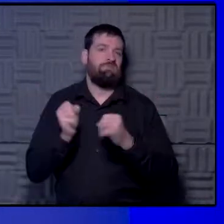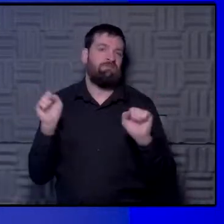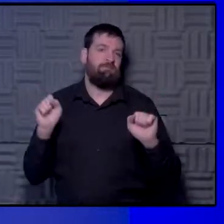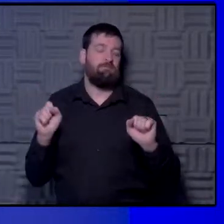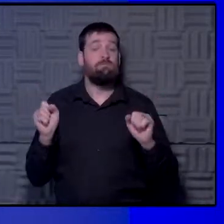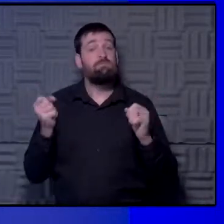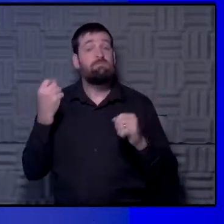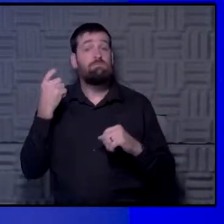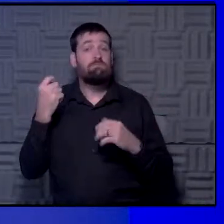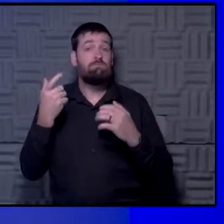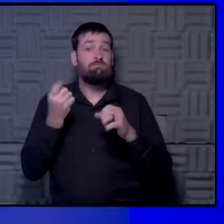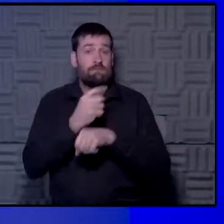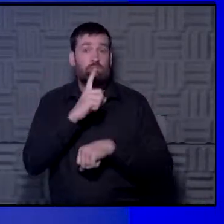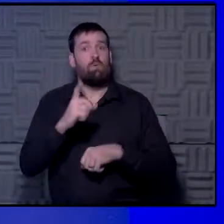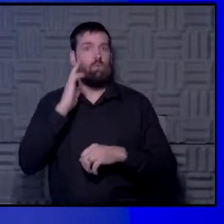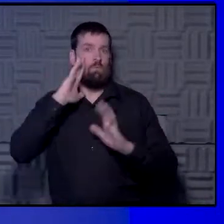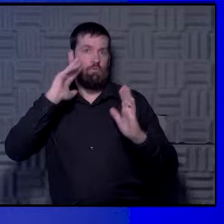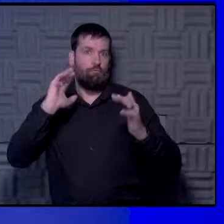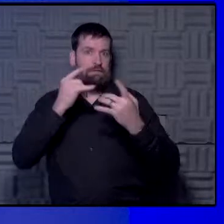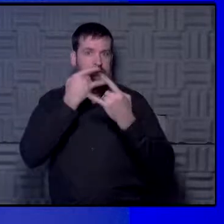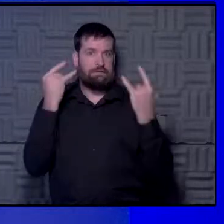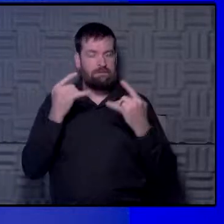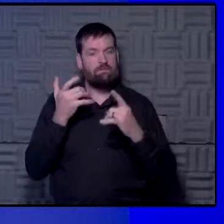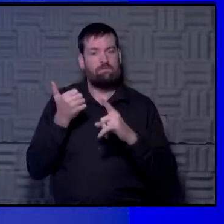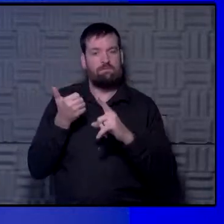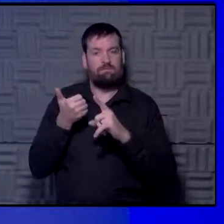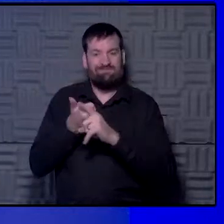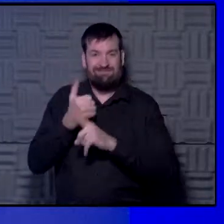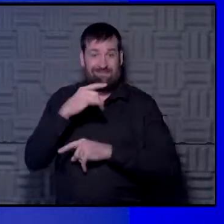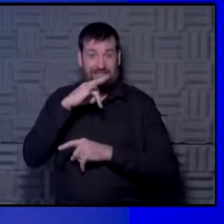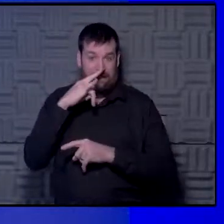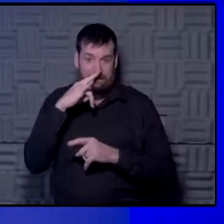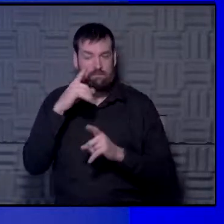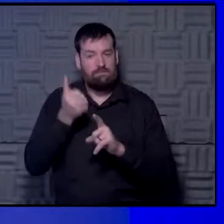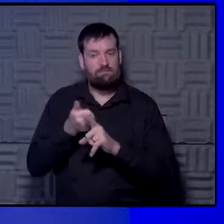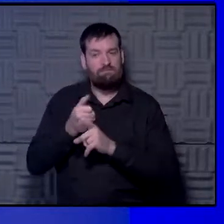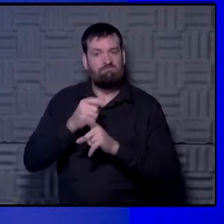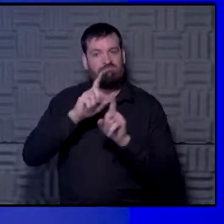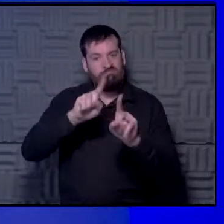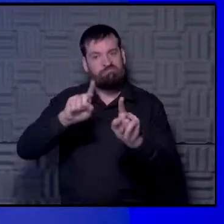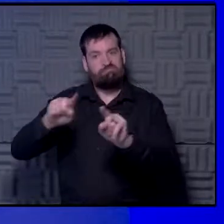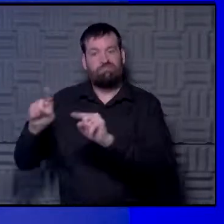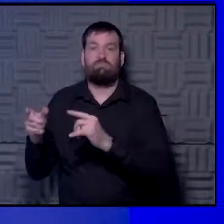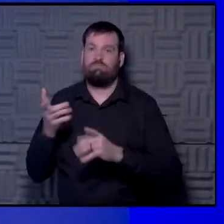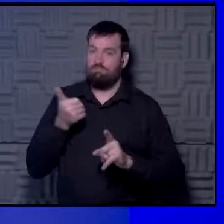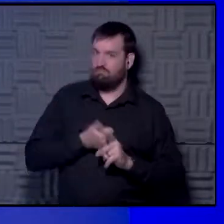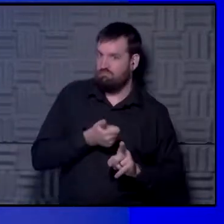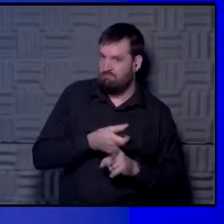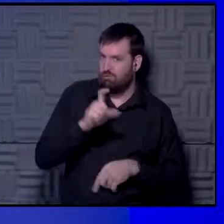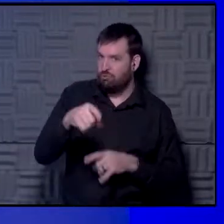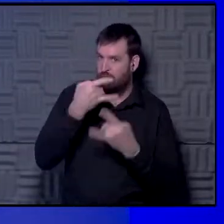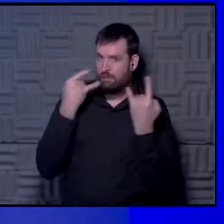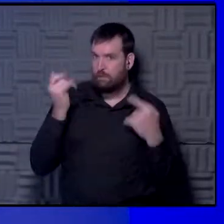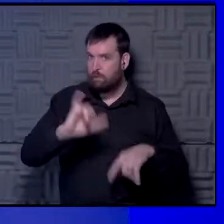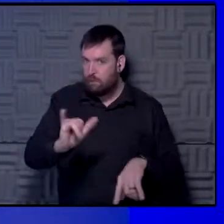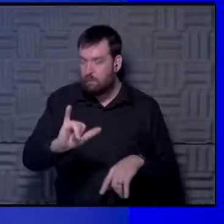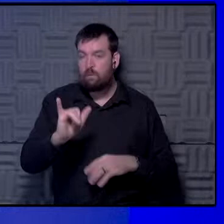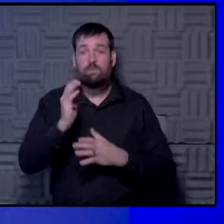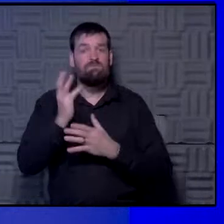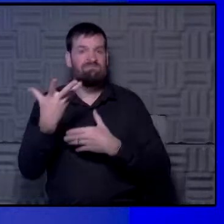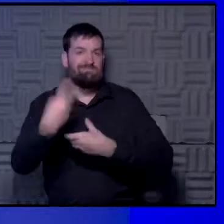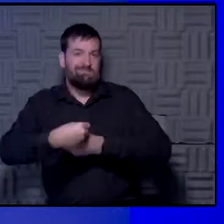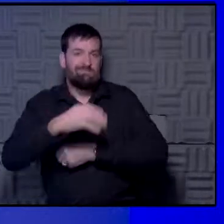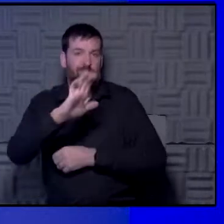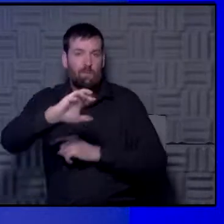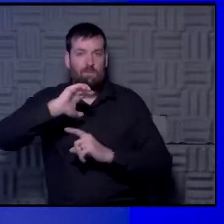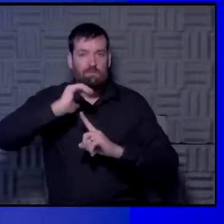but make sure everybody, and hopefully the kids will have masks on, because again, they're going to be trick-or-treating. You may want to have a mask on with part of a costume, but